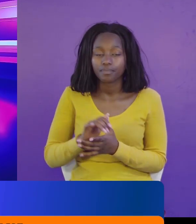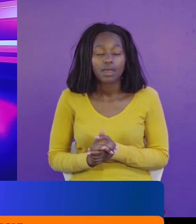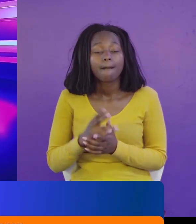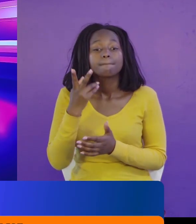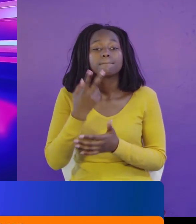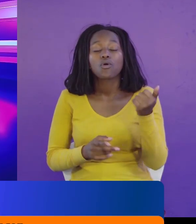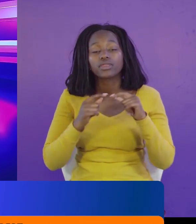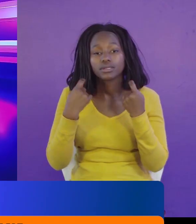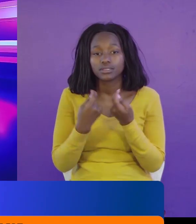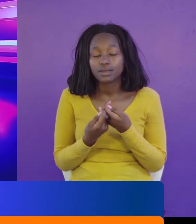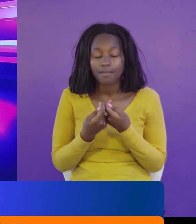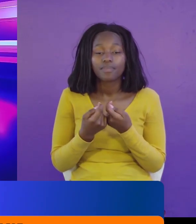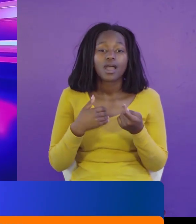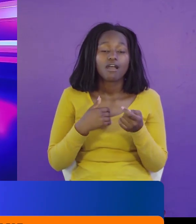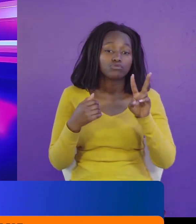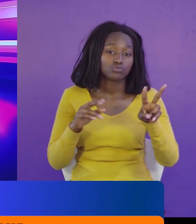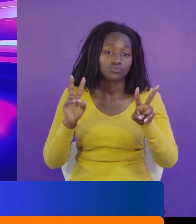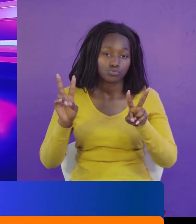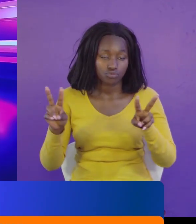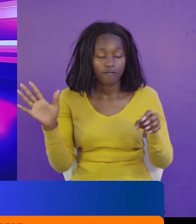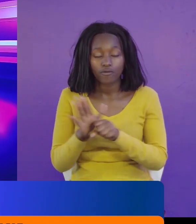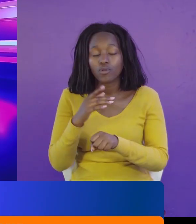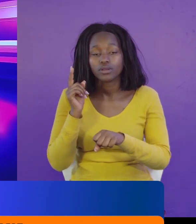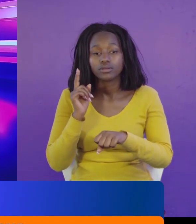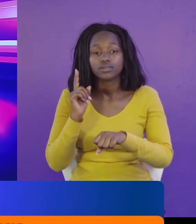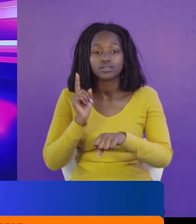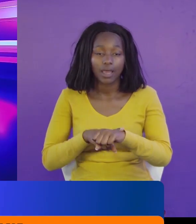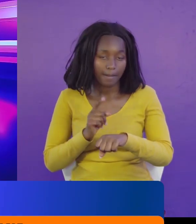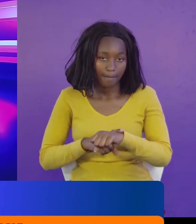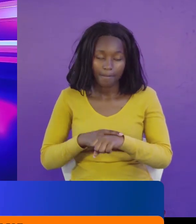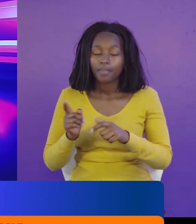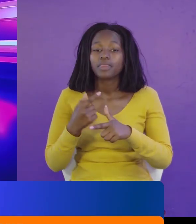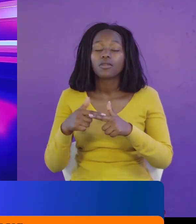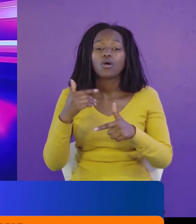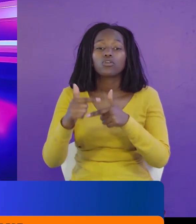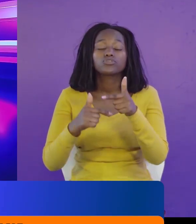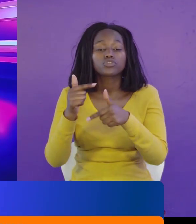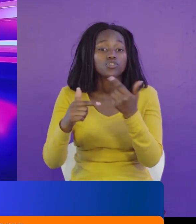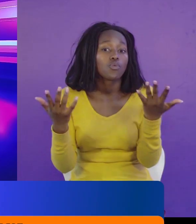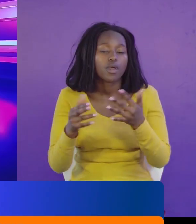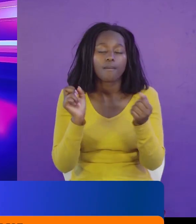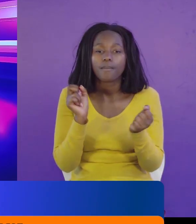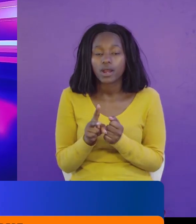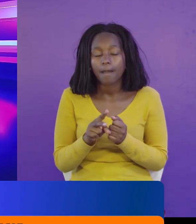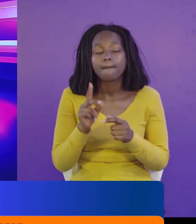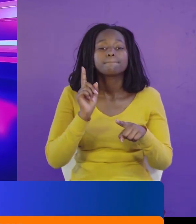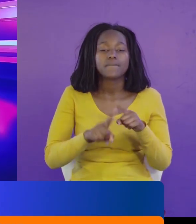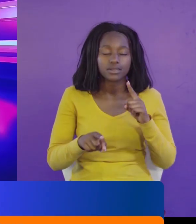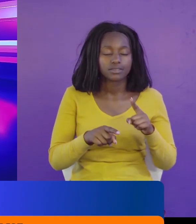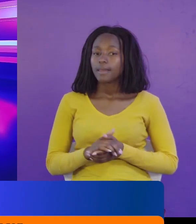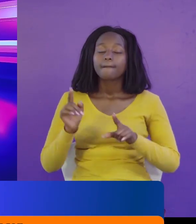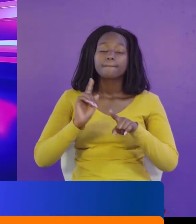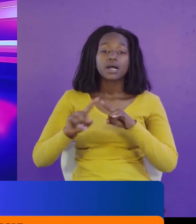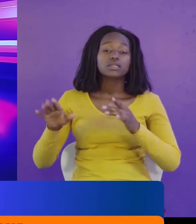and Manchester United, played a 2-2 full game, but then again proceeded to penalties, where Grimsby won by 12